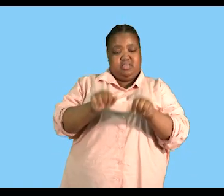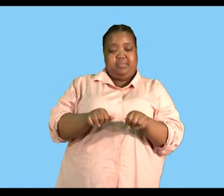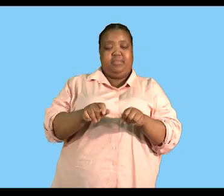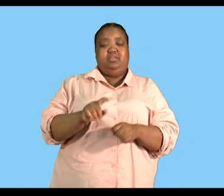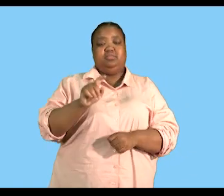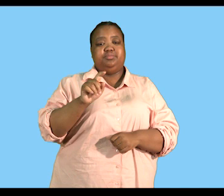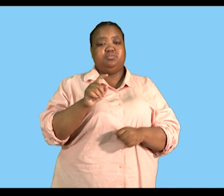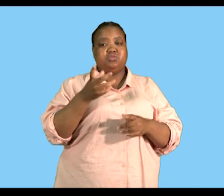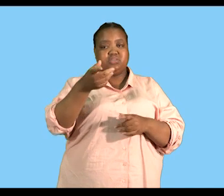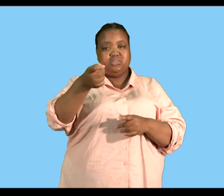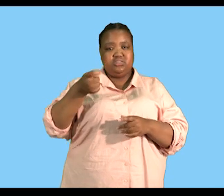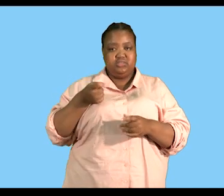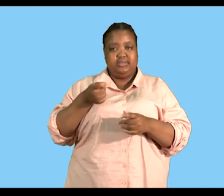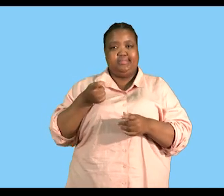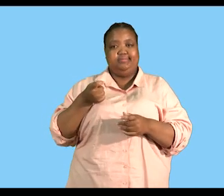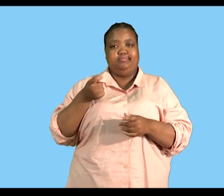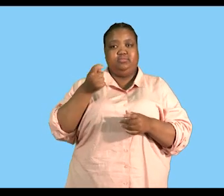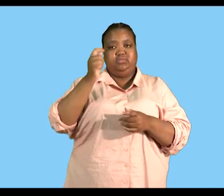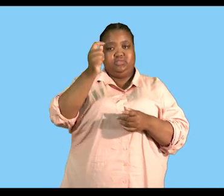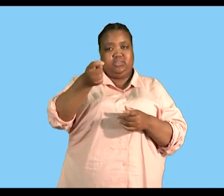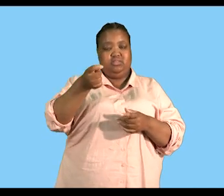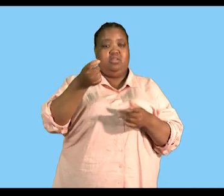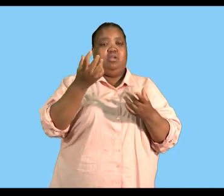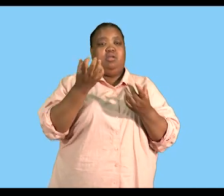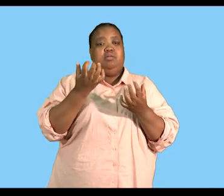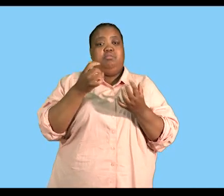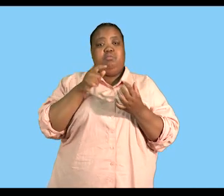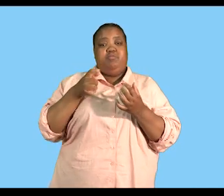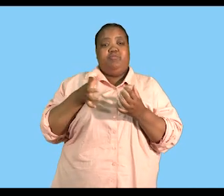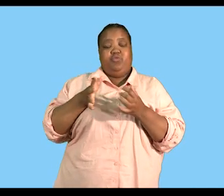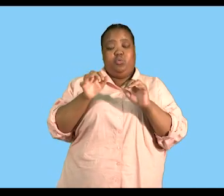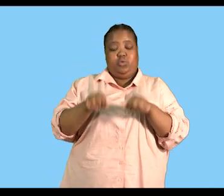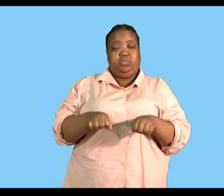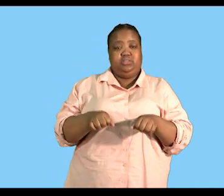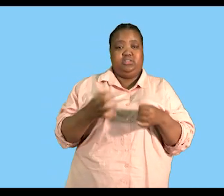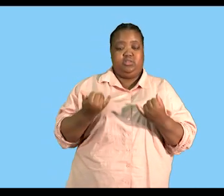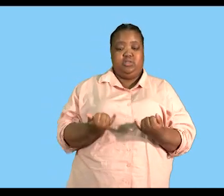for, and then we are going to say equals to,